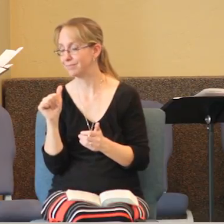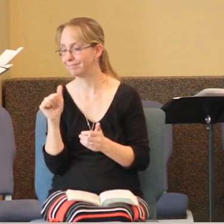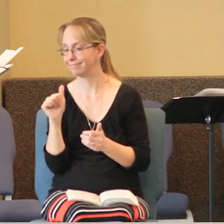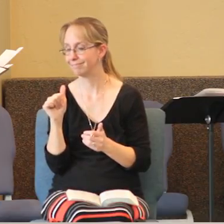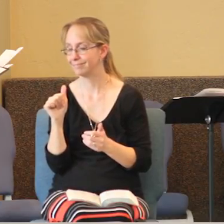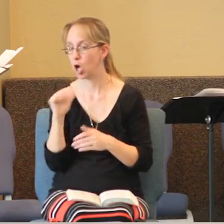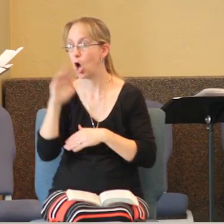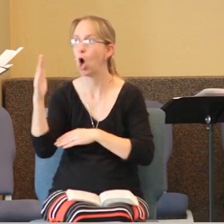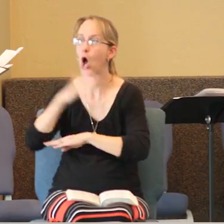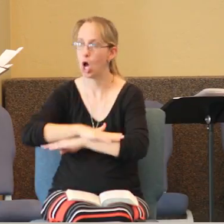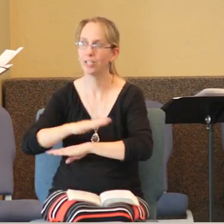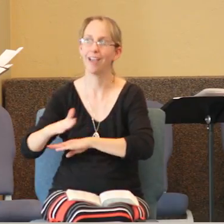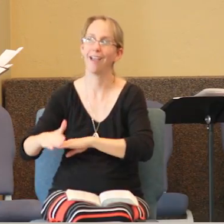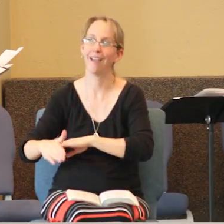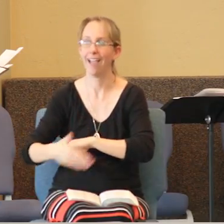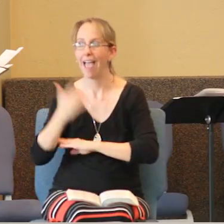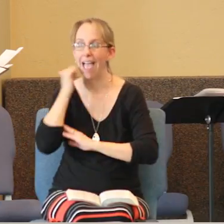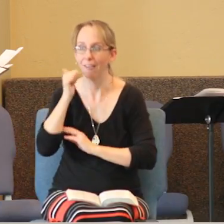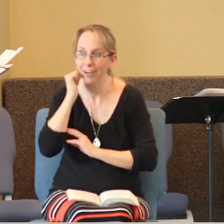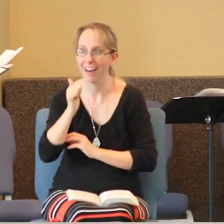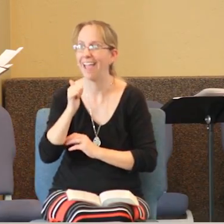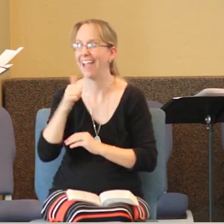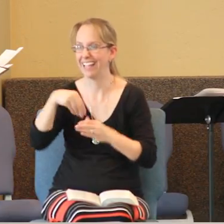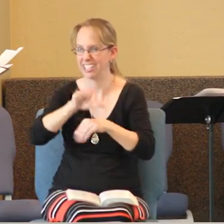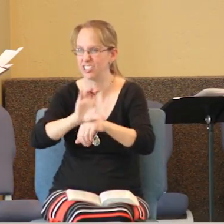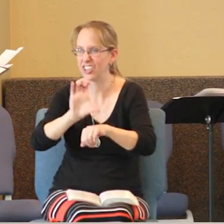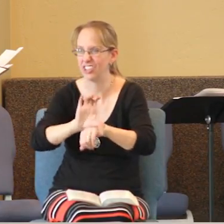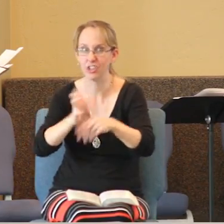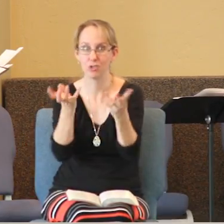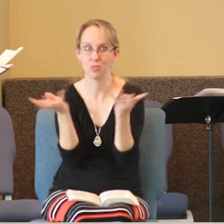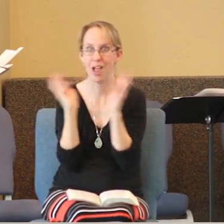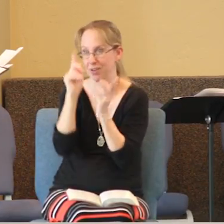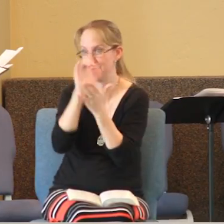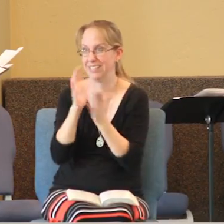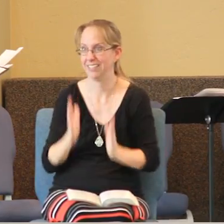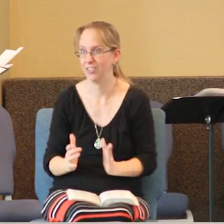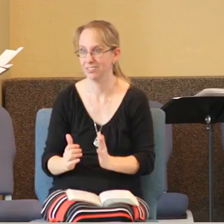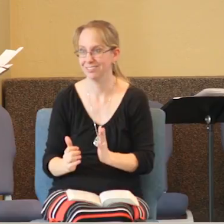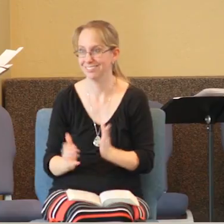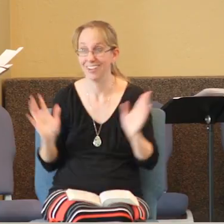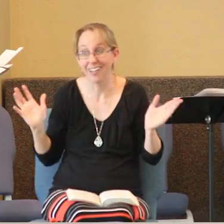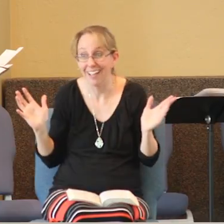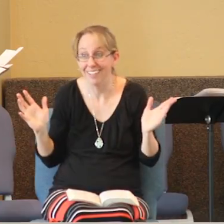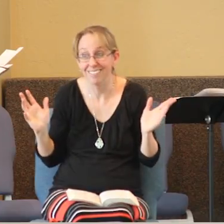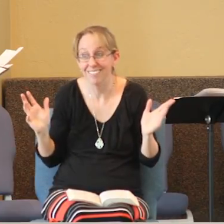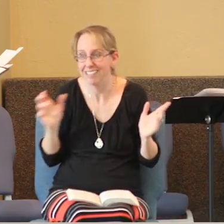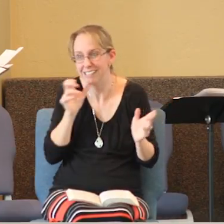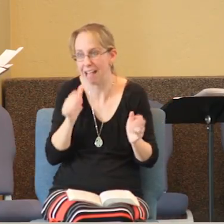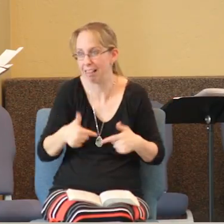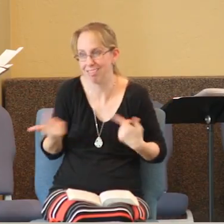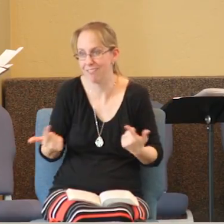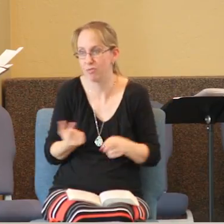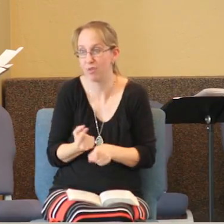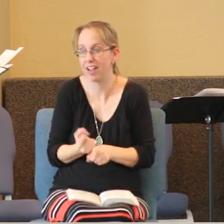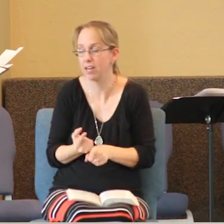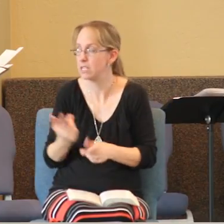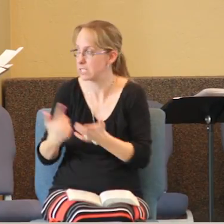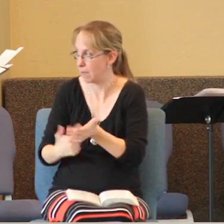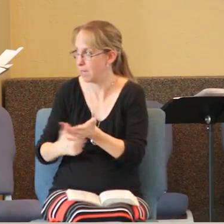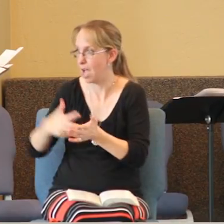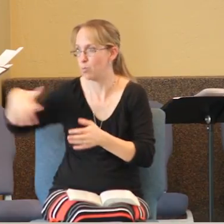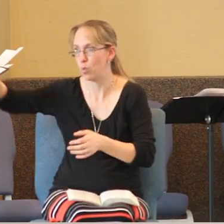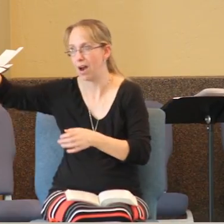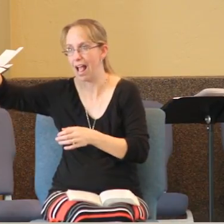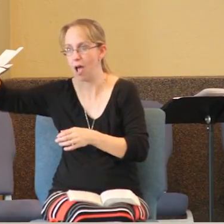spend 24 hours a day, 7 days a week in church, surrounded by believers, not most of us anyway. So we find